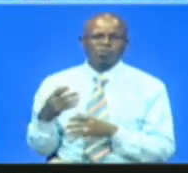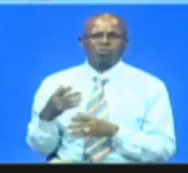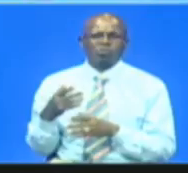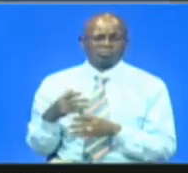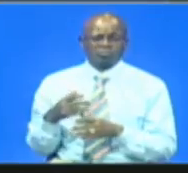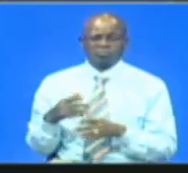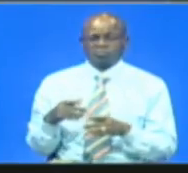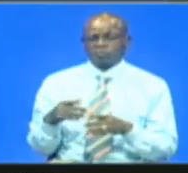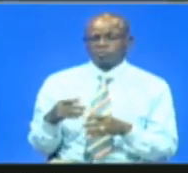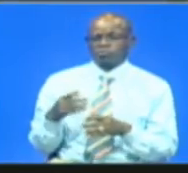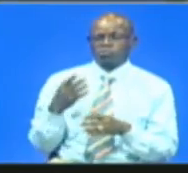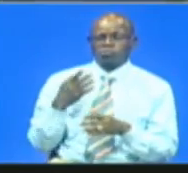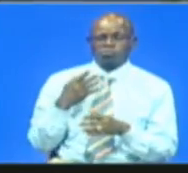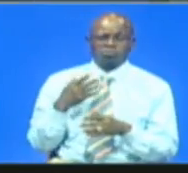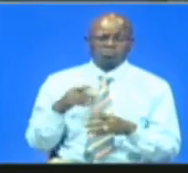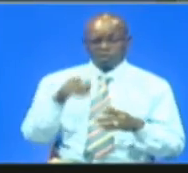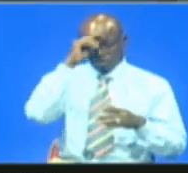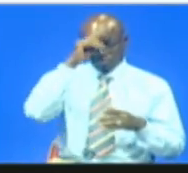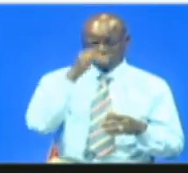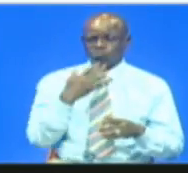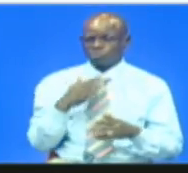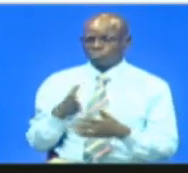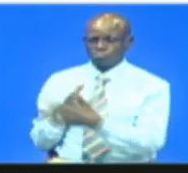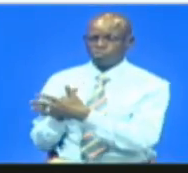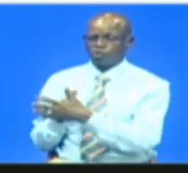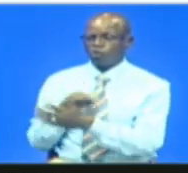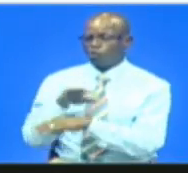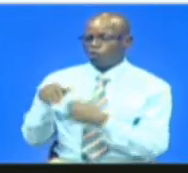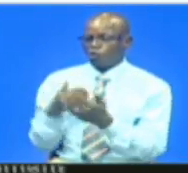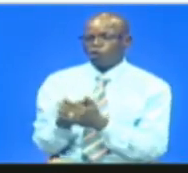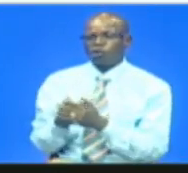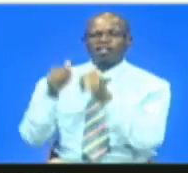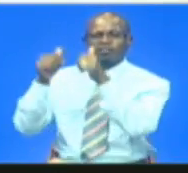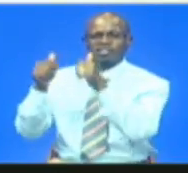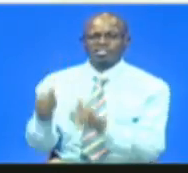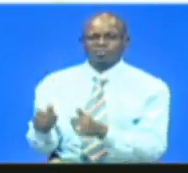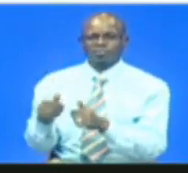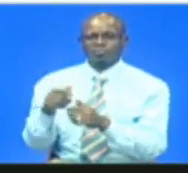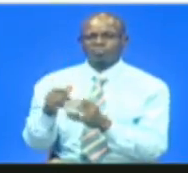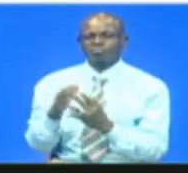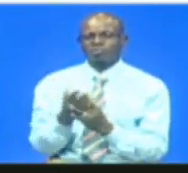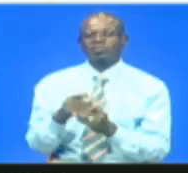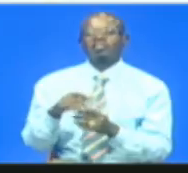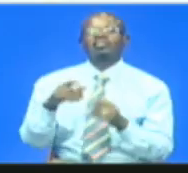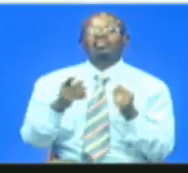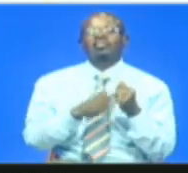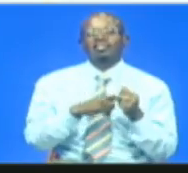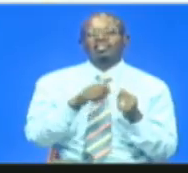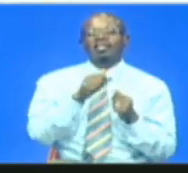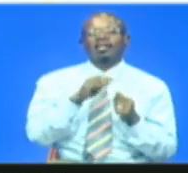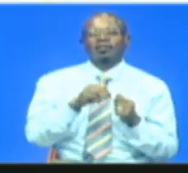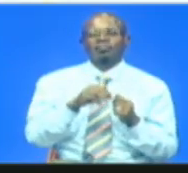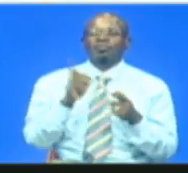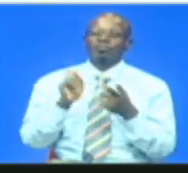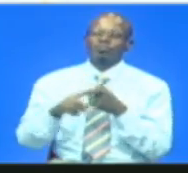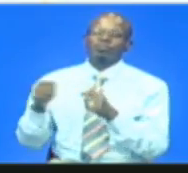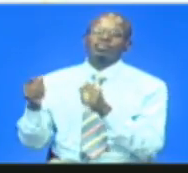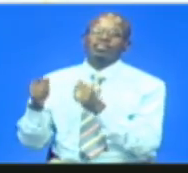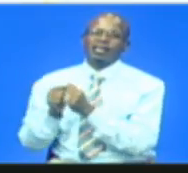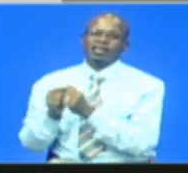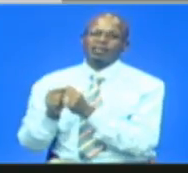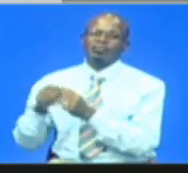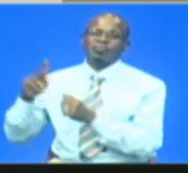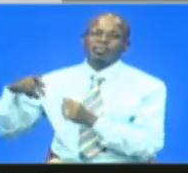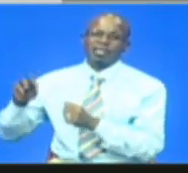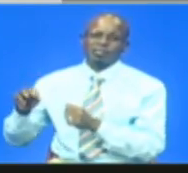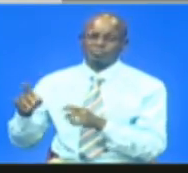gambling advertisements between 6 a.m. and 10 p.m. quite literally. In a statement sent to newsrooms, the